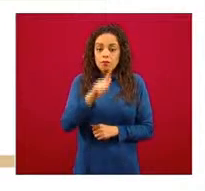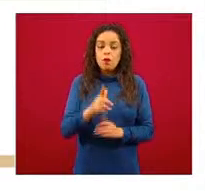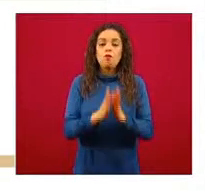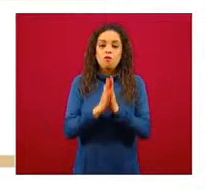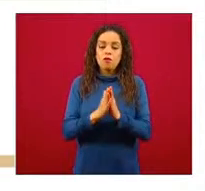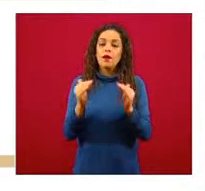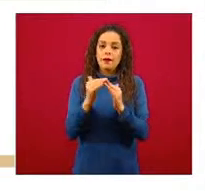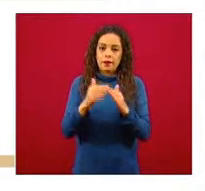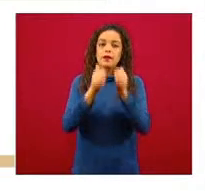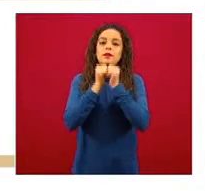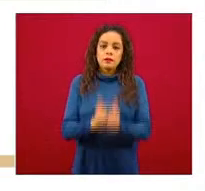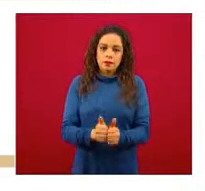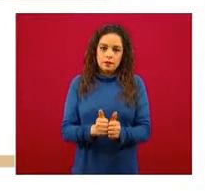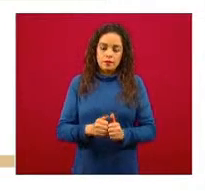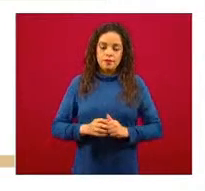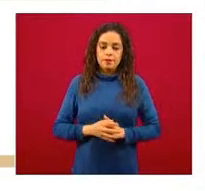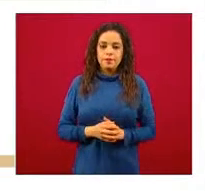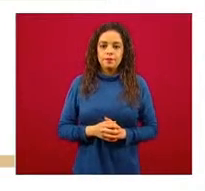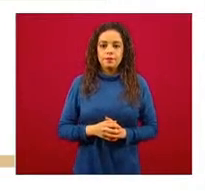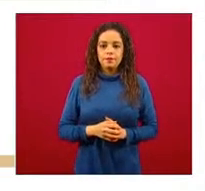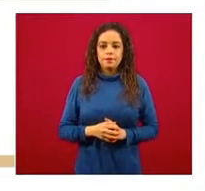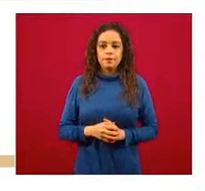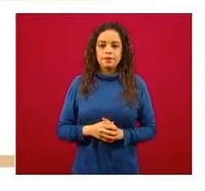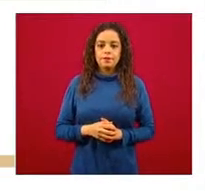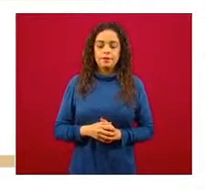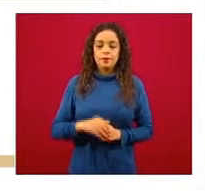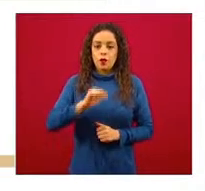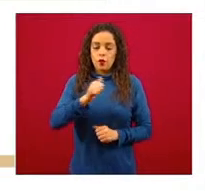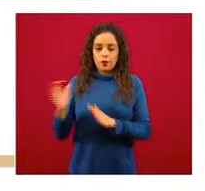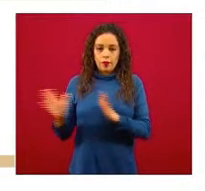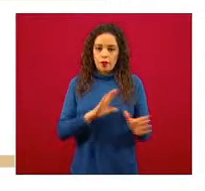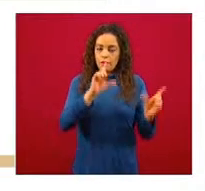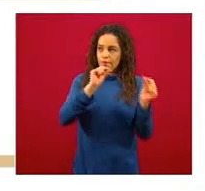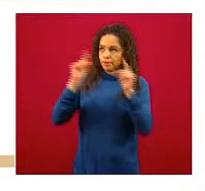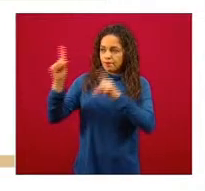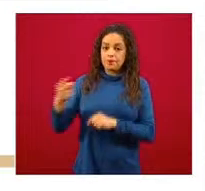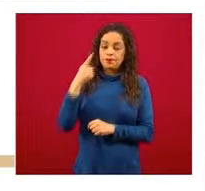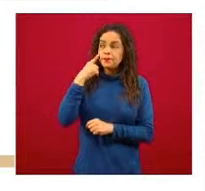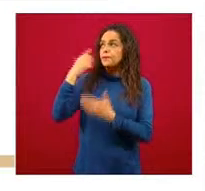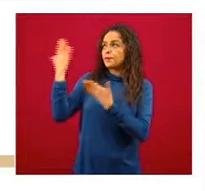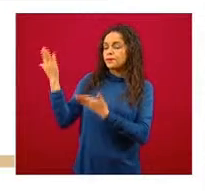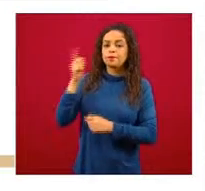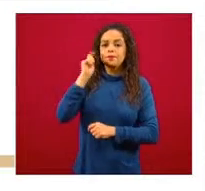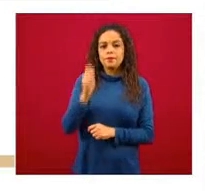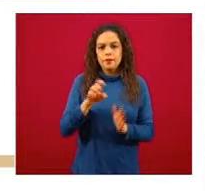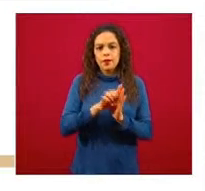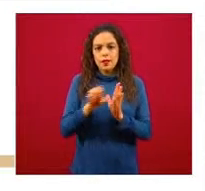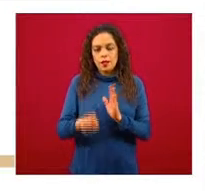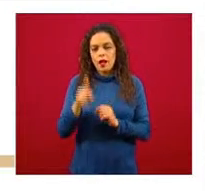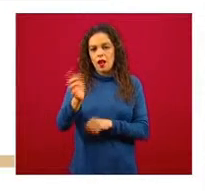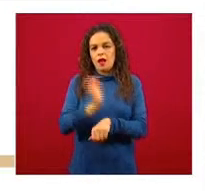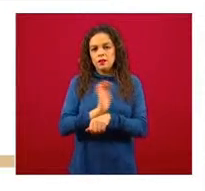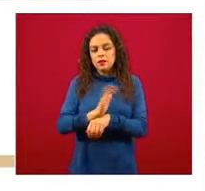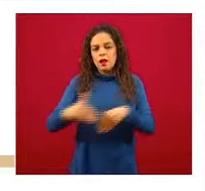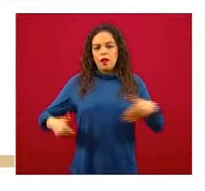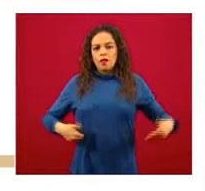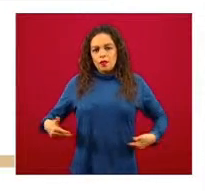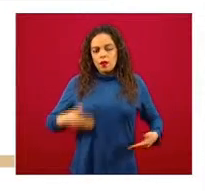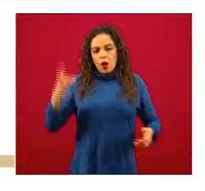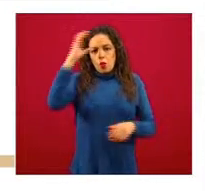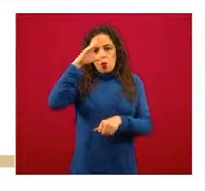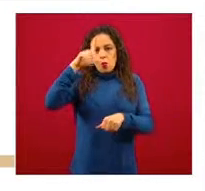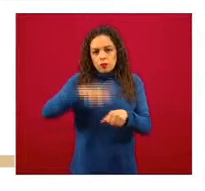the new normal. These are more examples. Movies, theaters, museums,